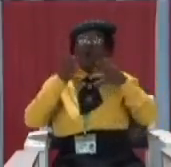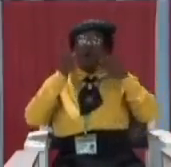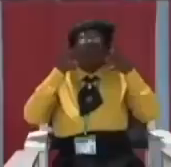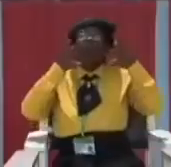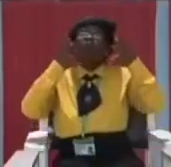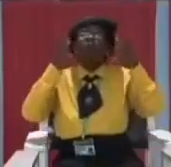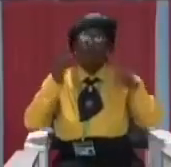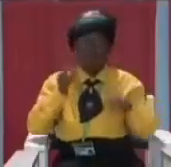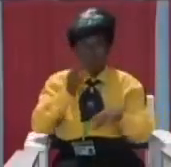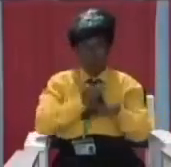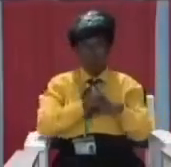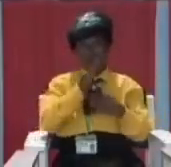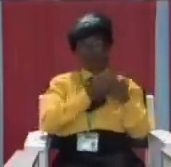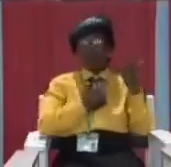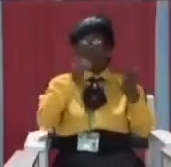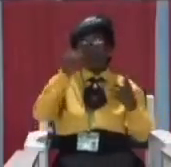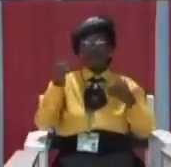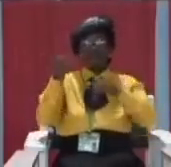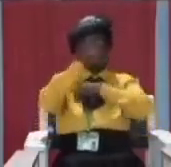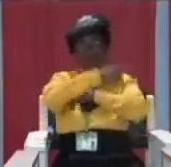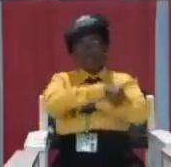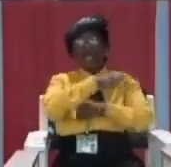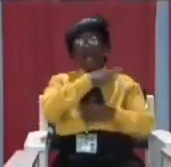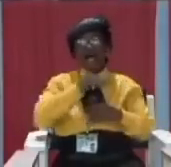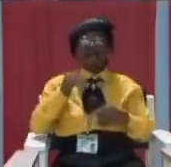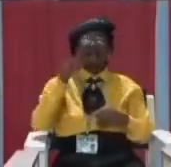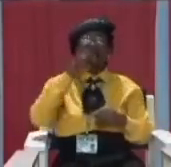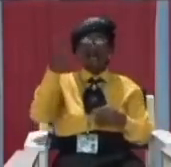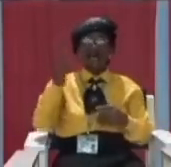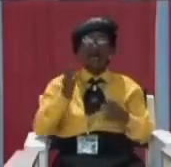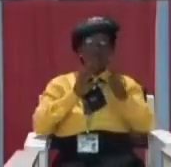and their hope will begin to rise.